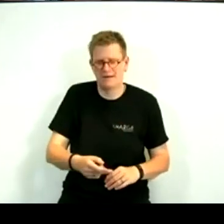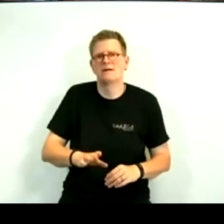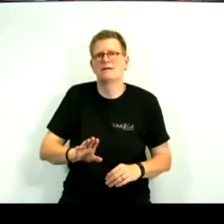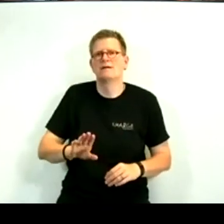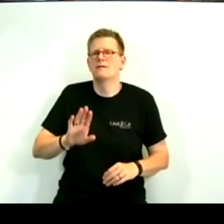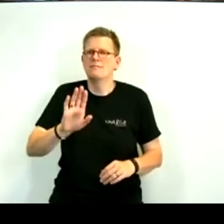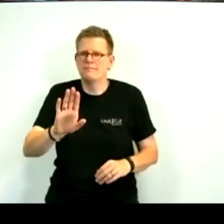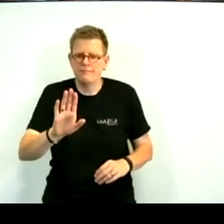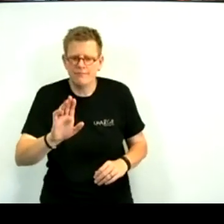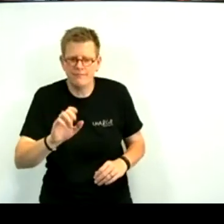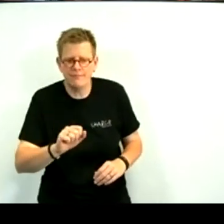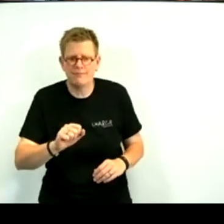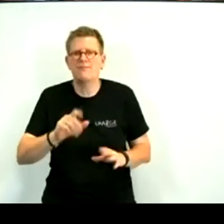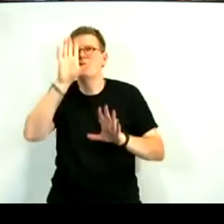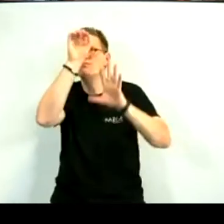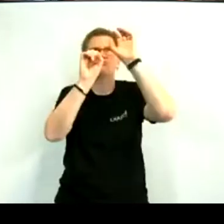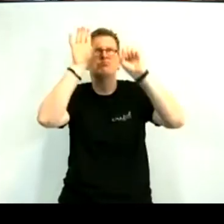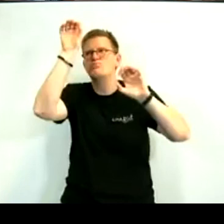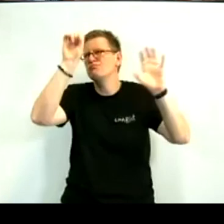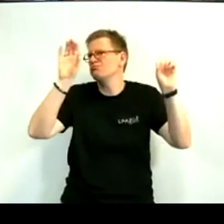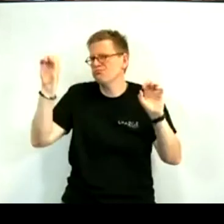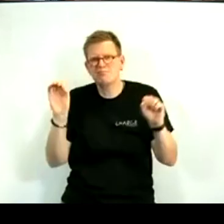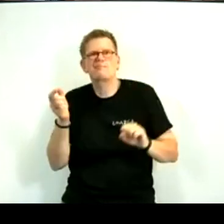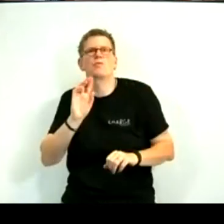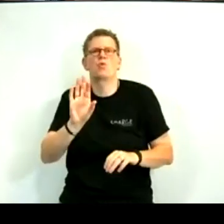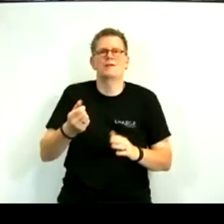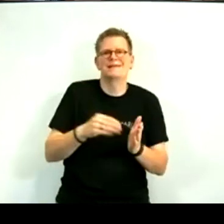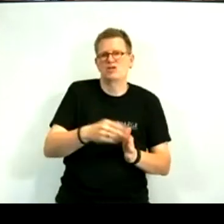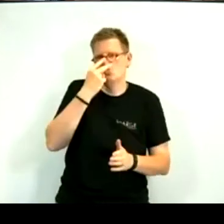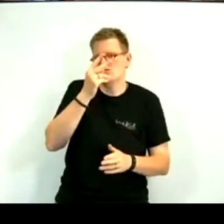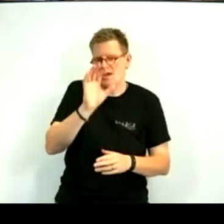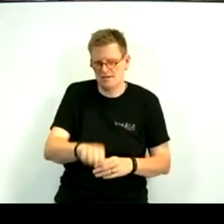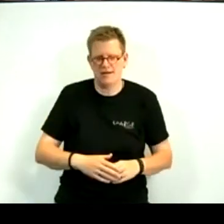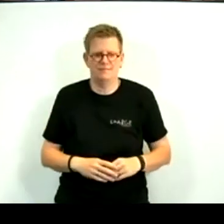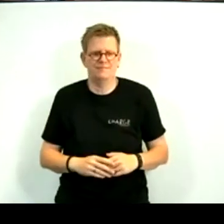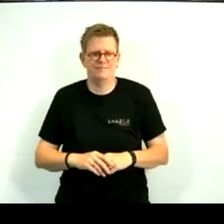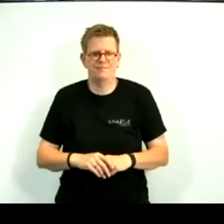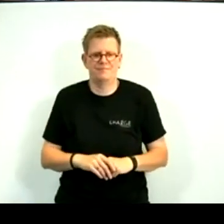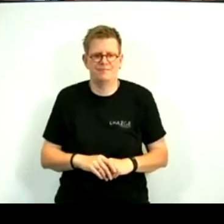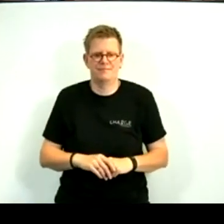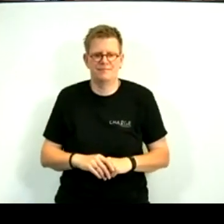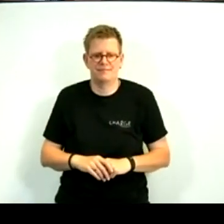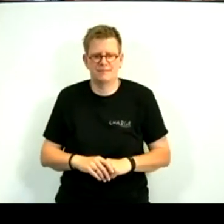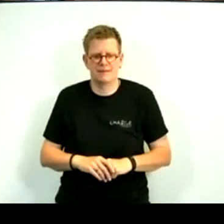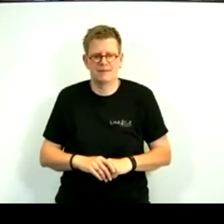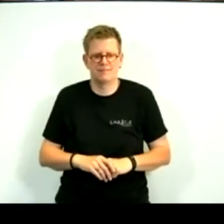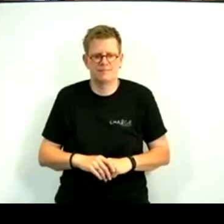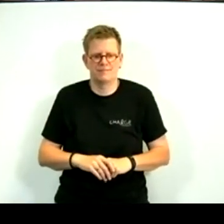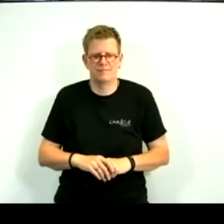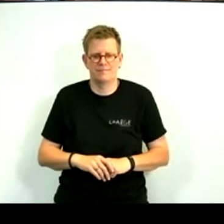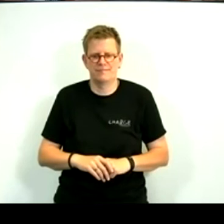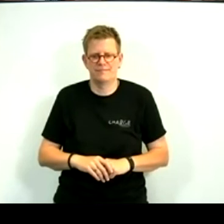is a British, what we call a rip-off. Somebody in England made a copy of